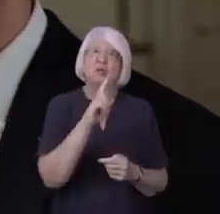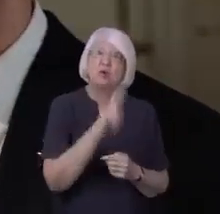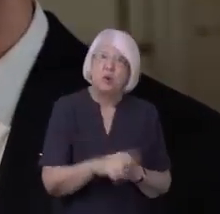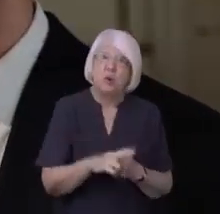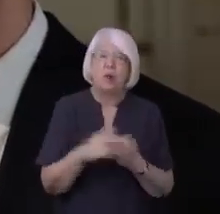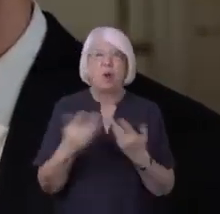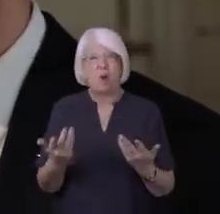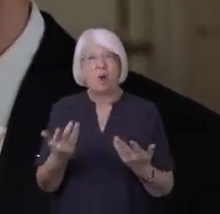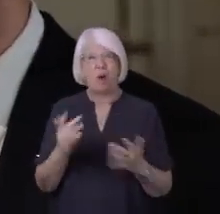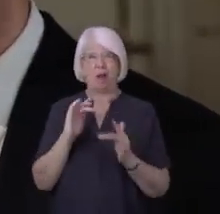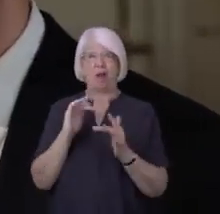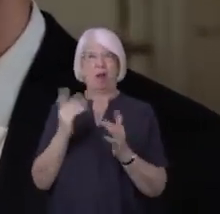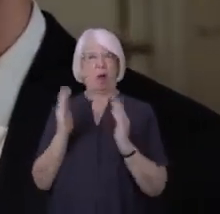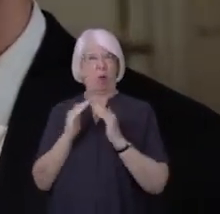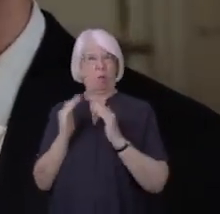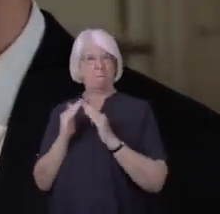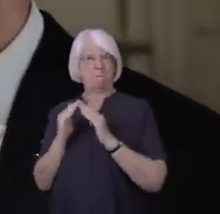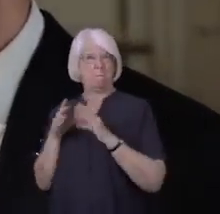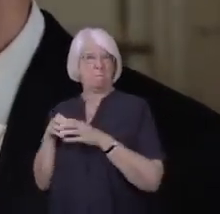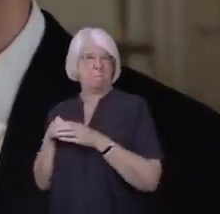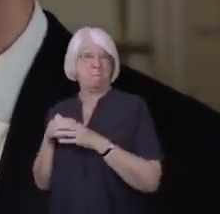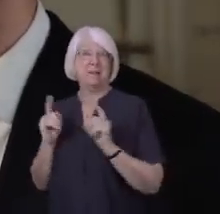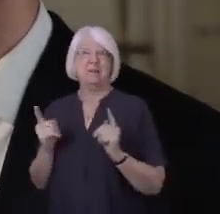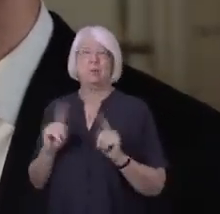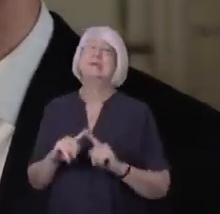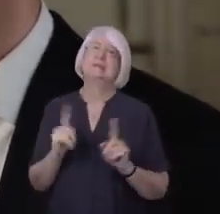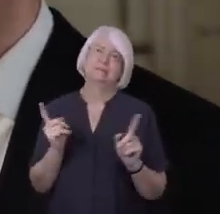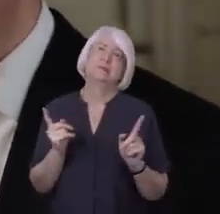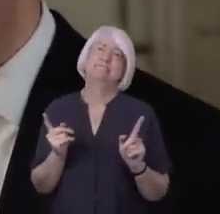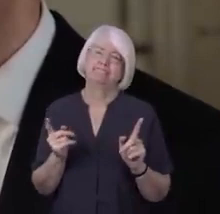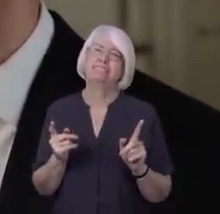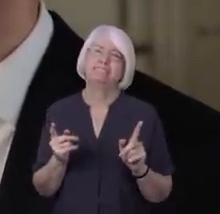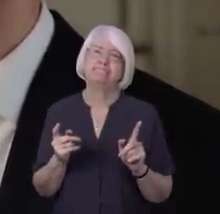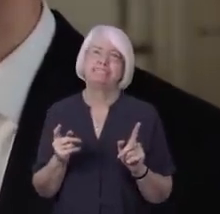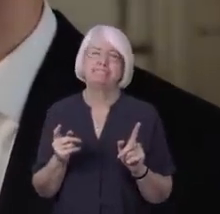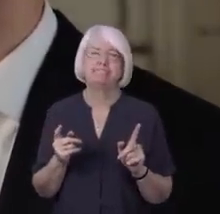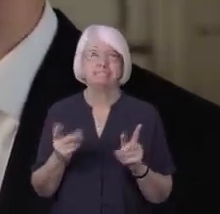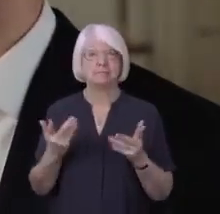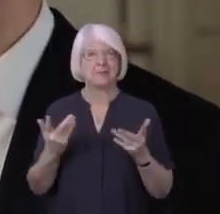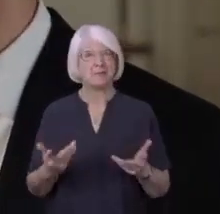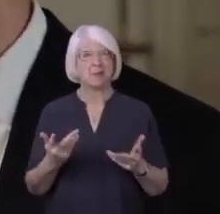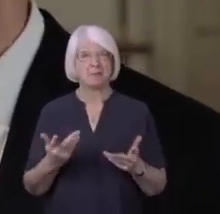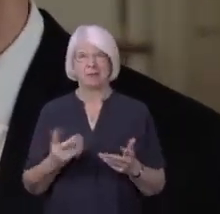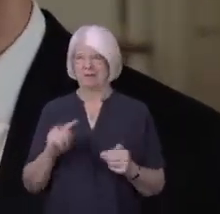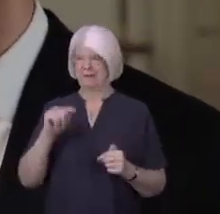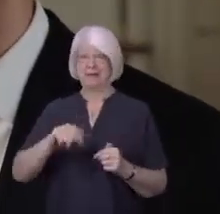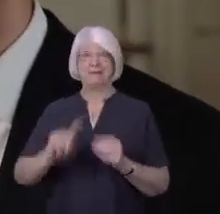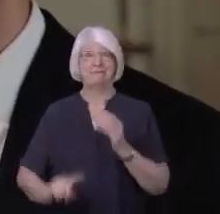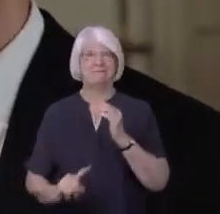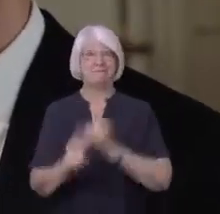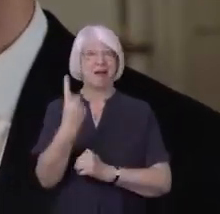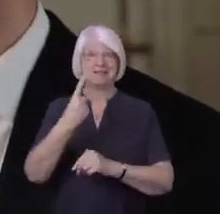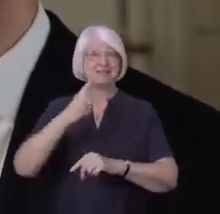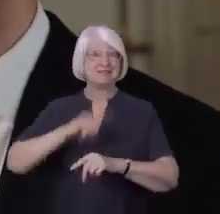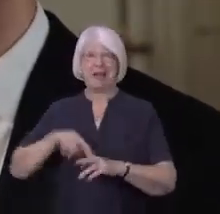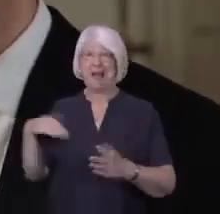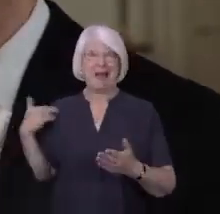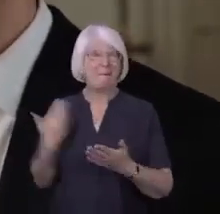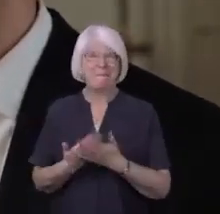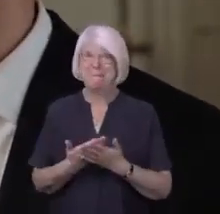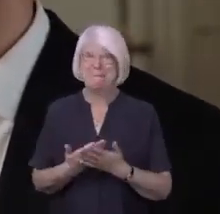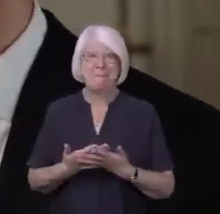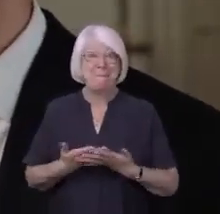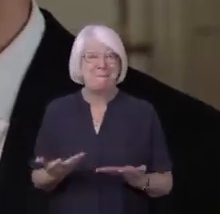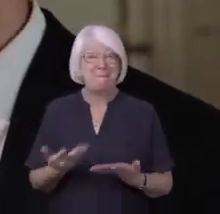you're having your Christingle service at home, it's going to be different. And right now, we're taking part in our first ever online Christingle service,